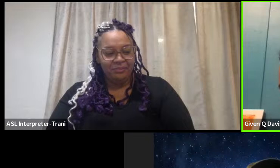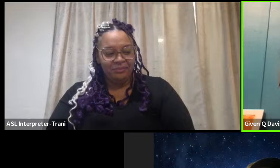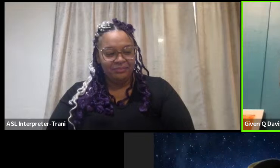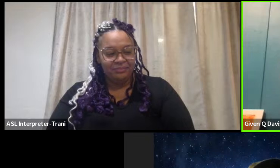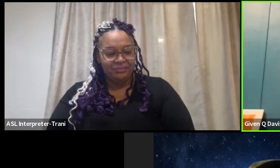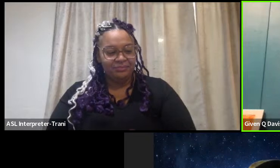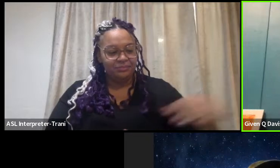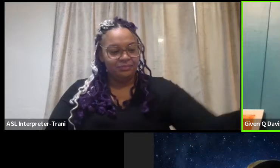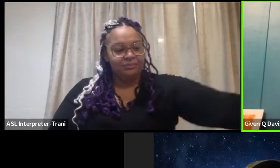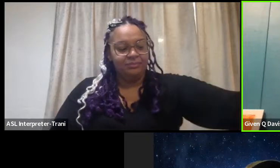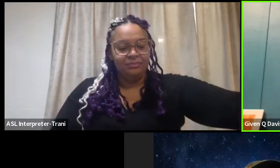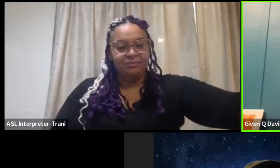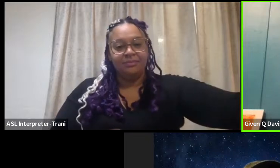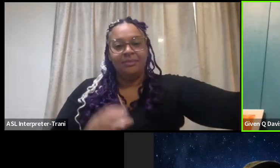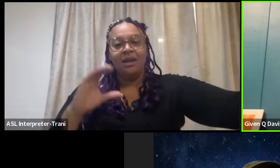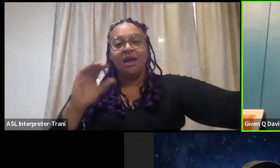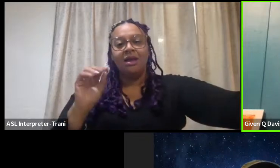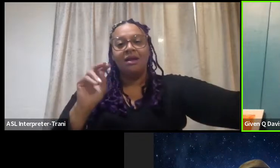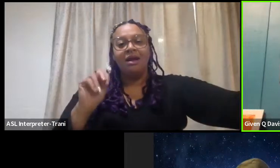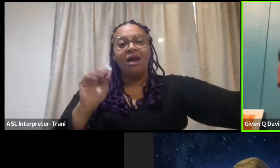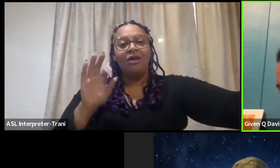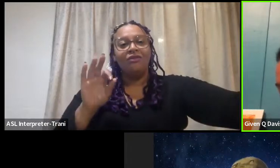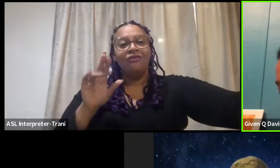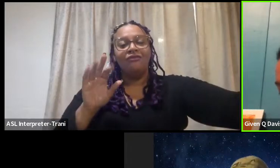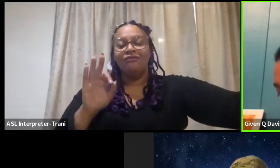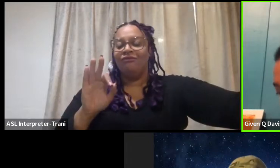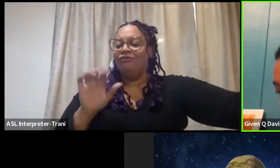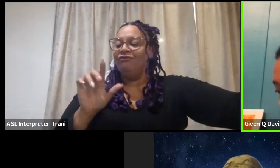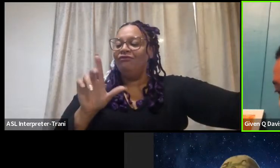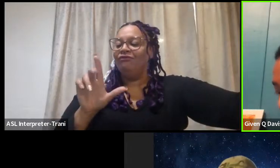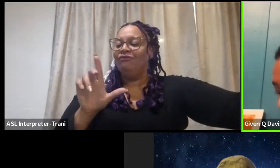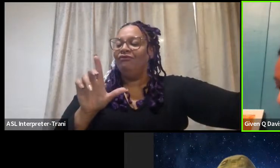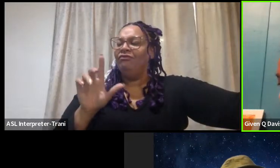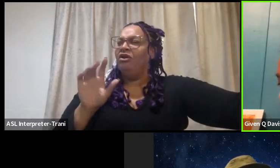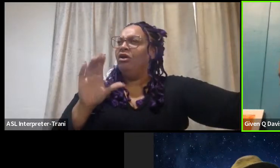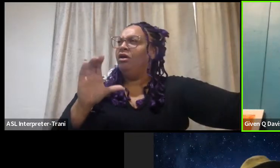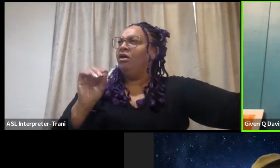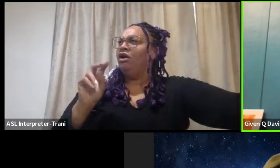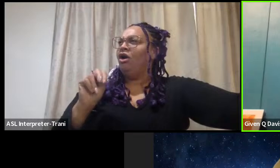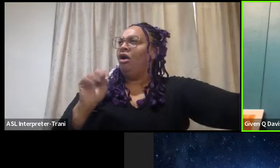The confluences. Okay.